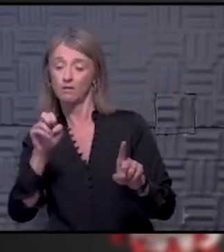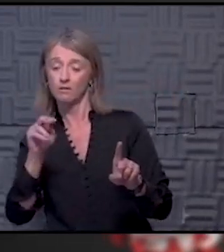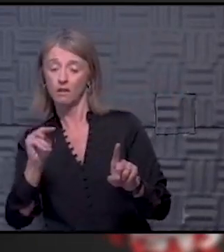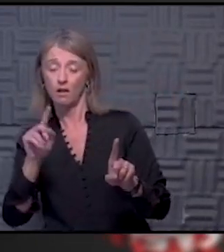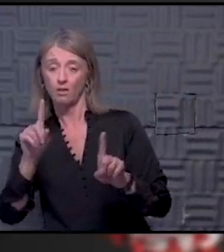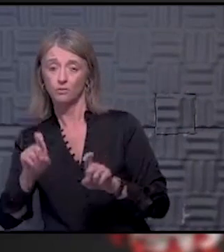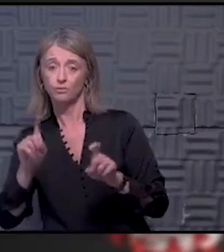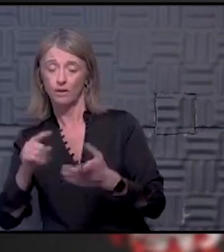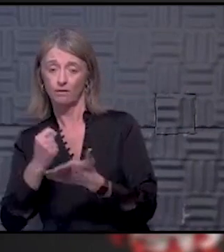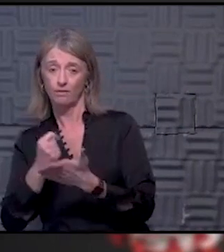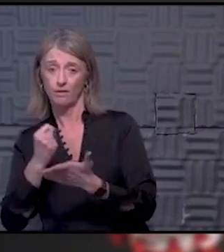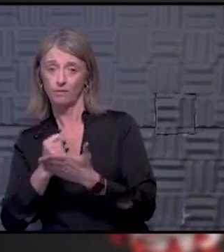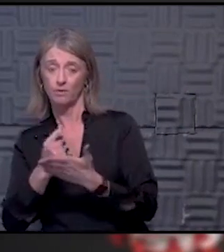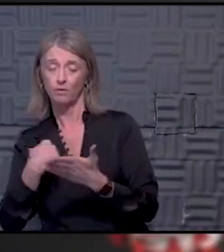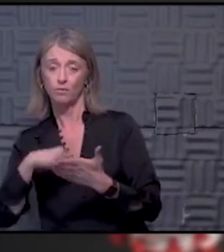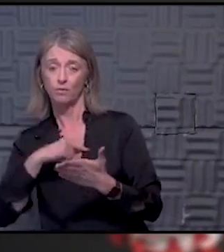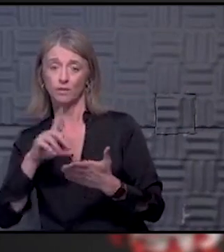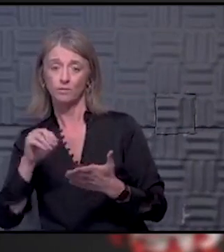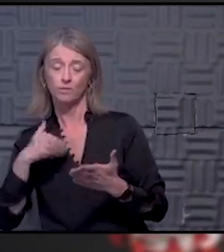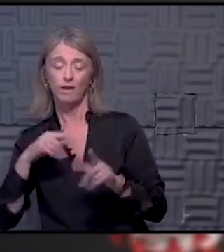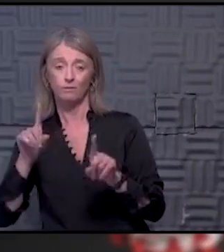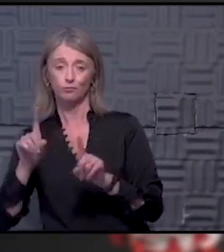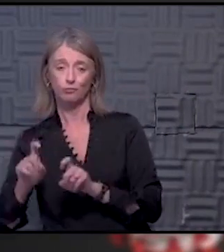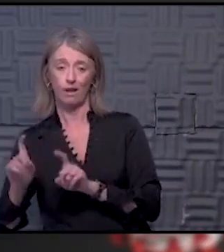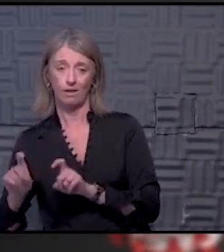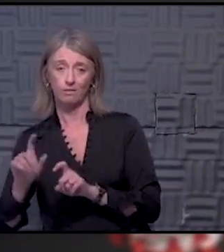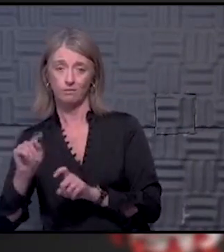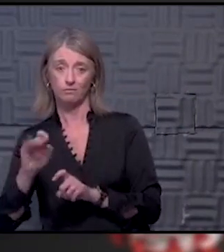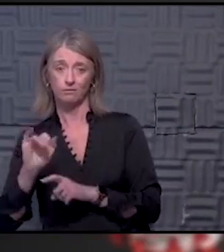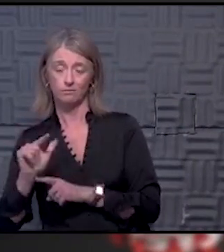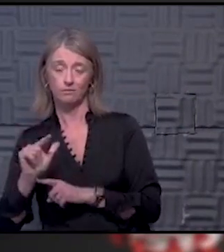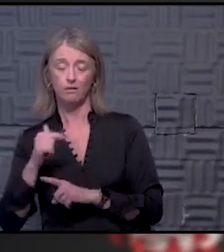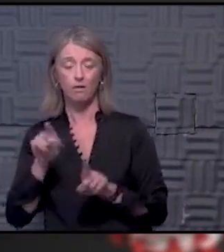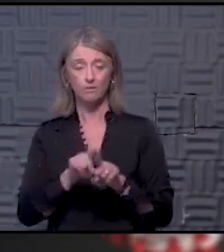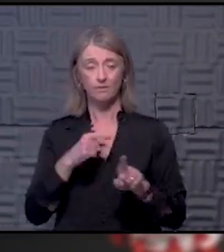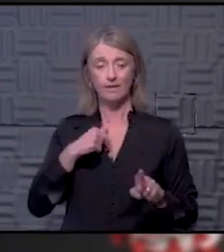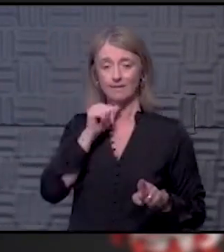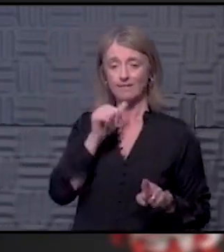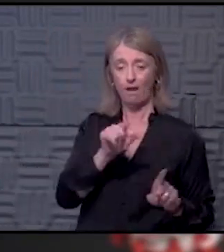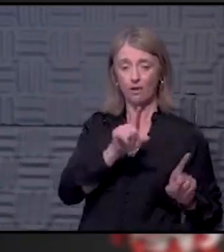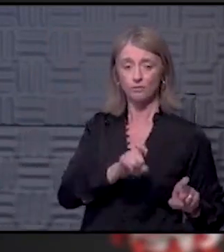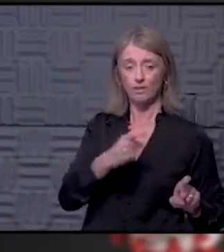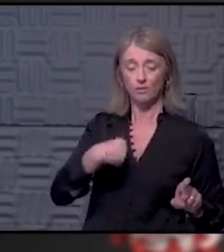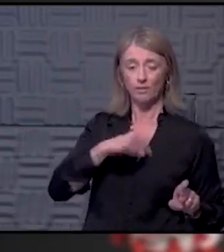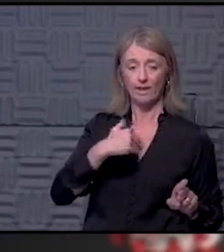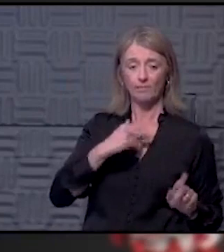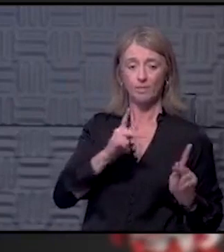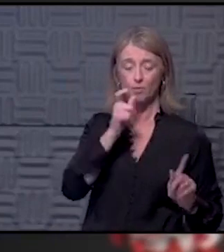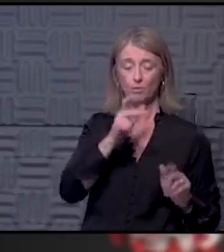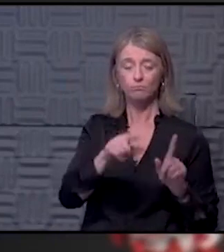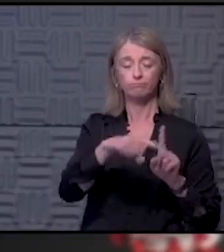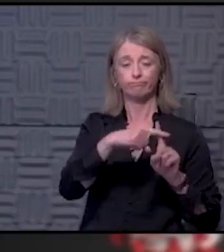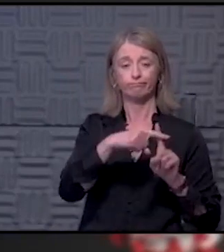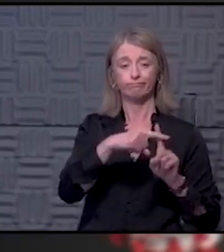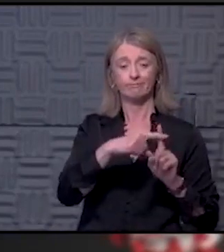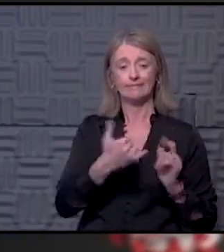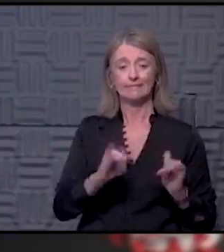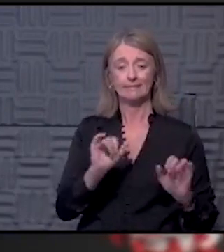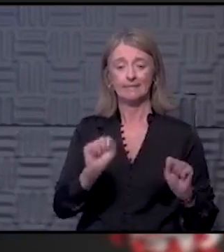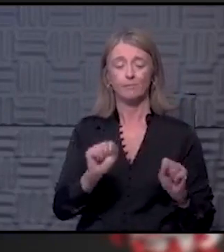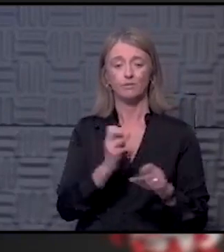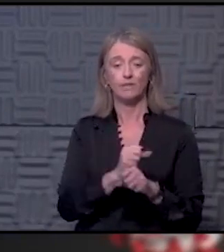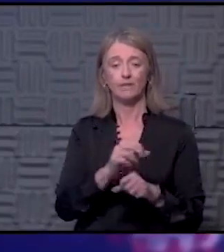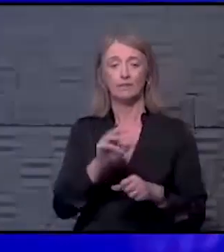antibody therapy, again, we do have trials with that, but we also have the non-trial that we give to patients who are positive. You are still able to